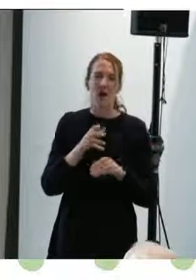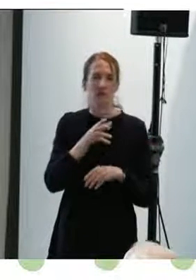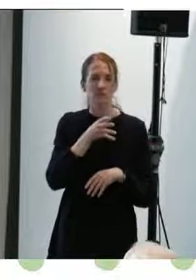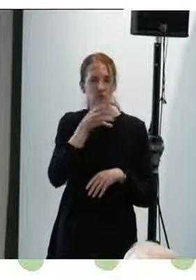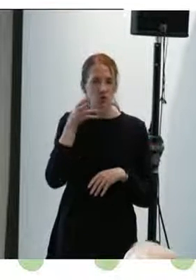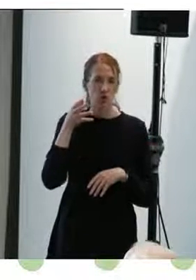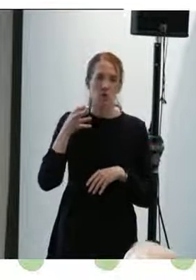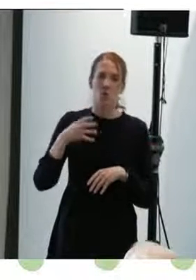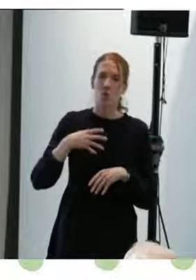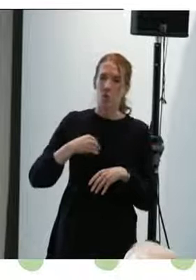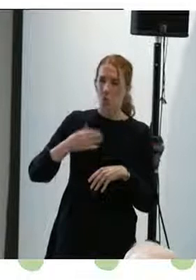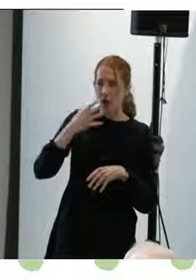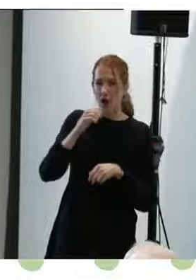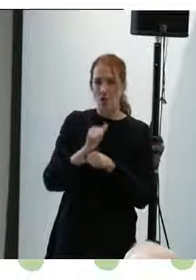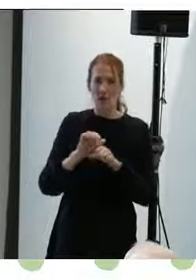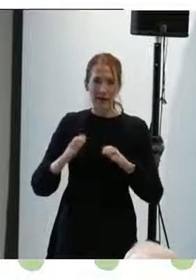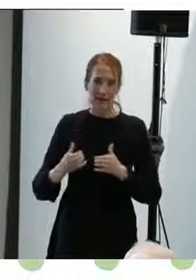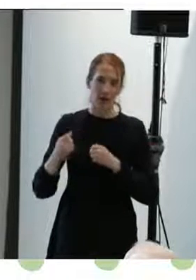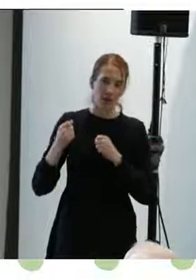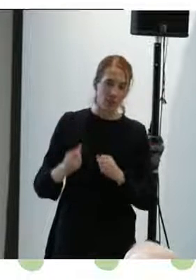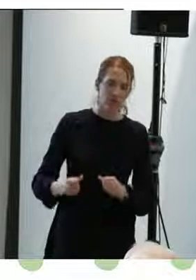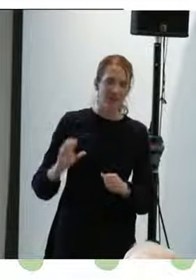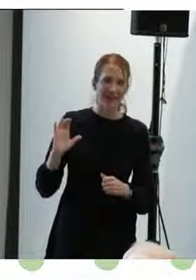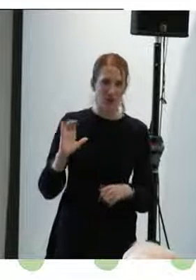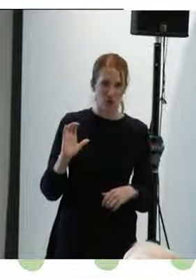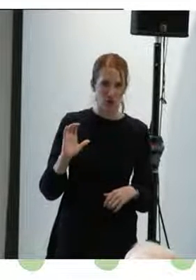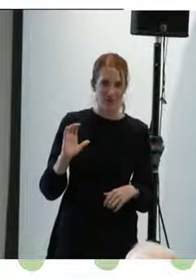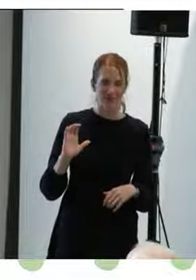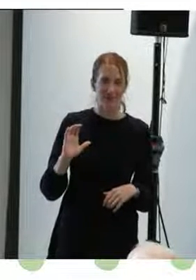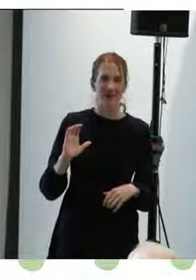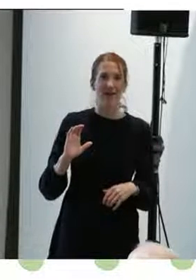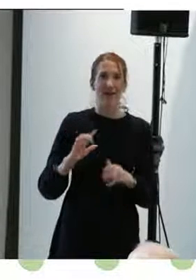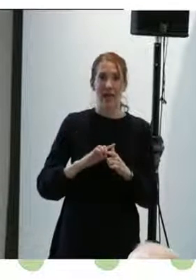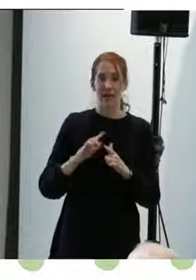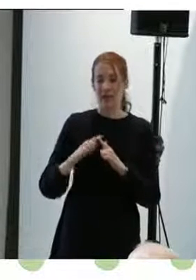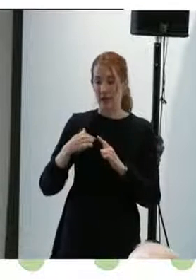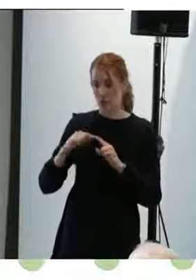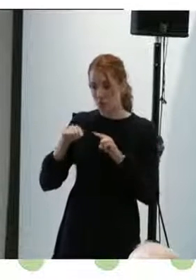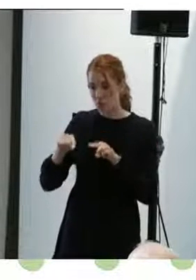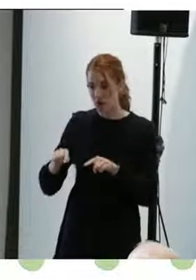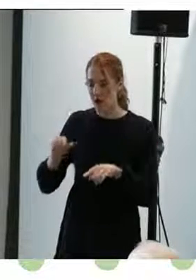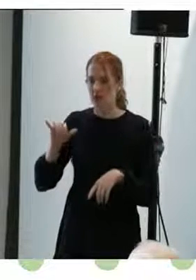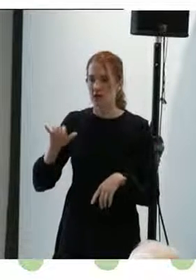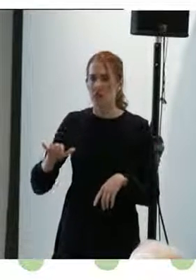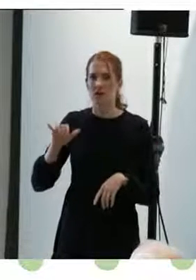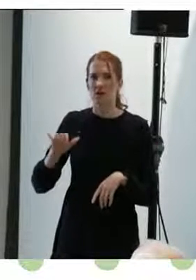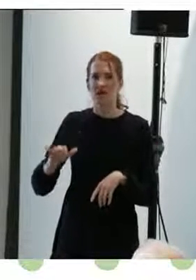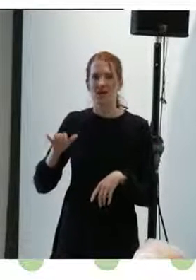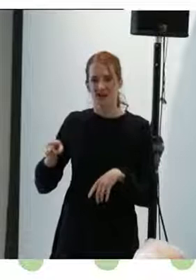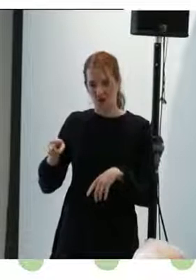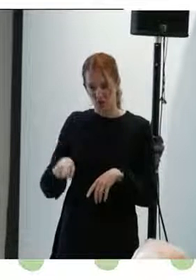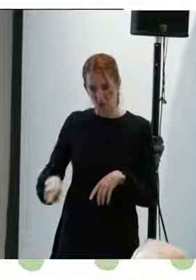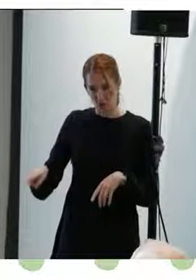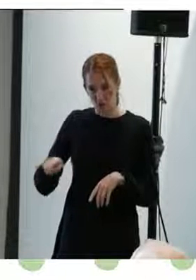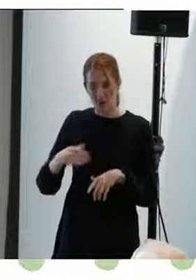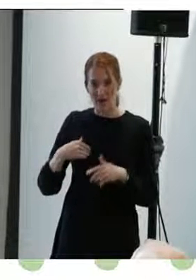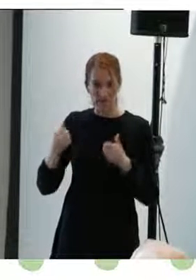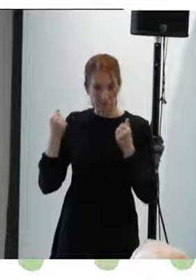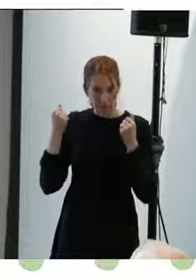like it was kind of illuminating just to hear how much in common everyone had, where they had